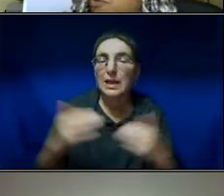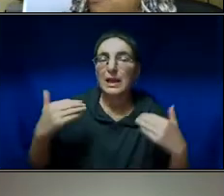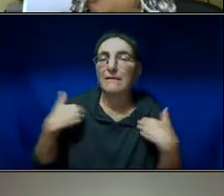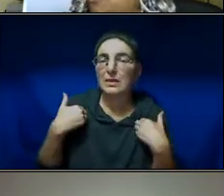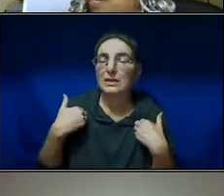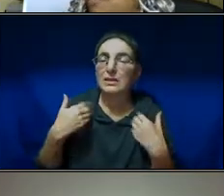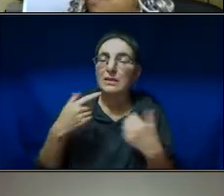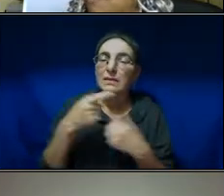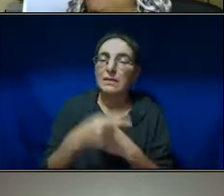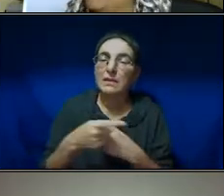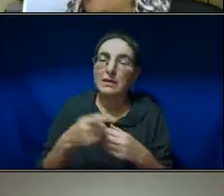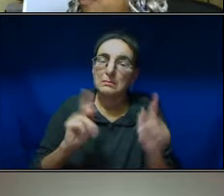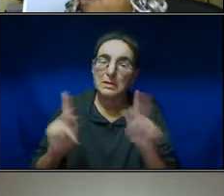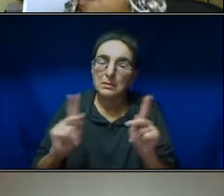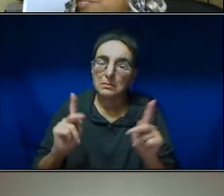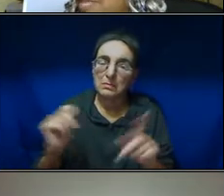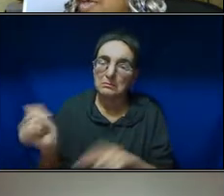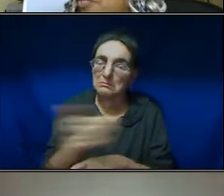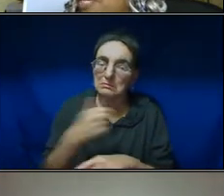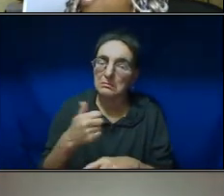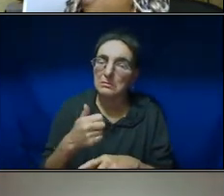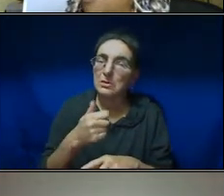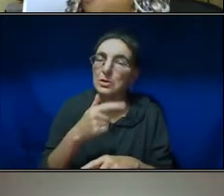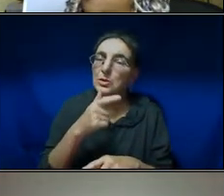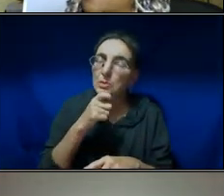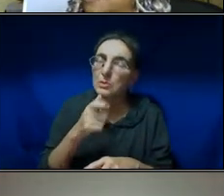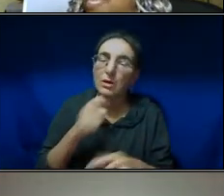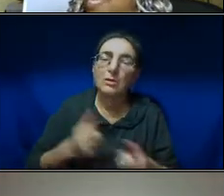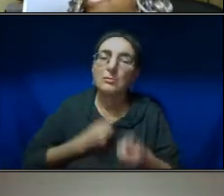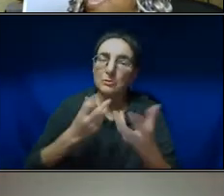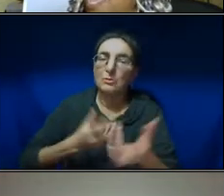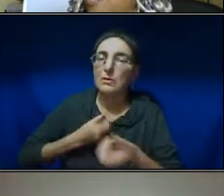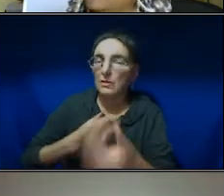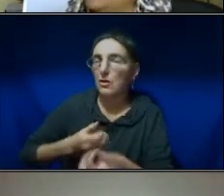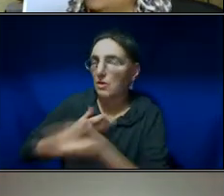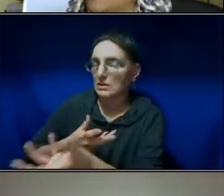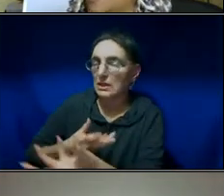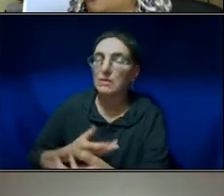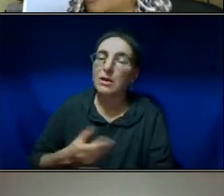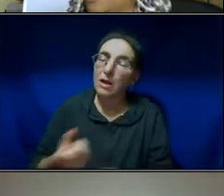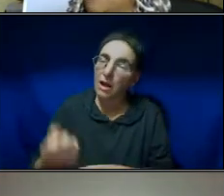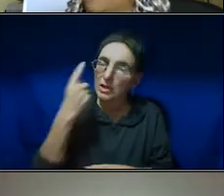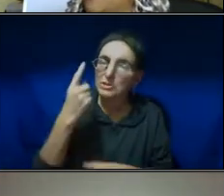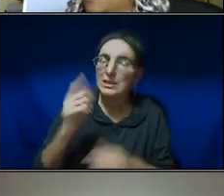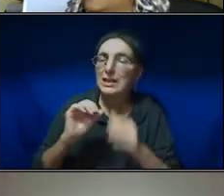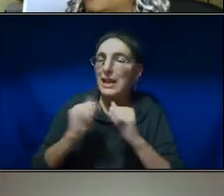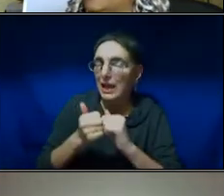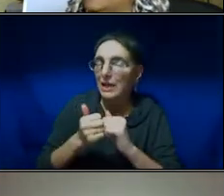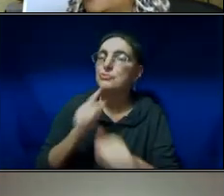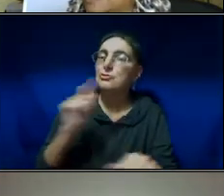the folks who are pouring their hearts out understand how to actually influence